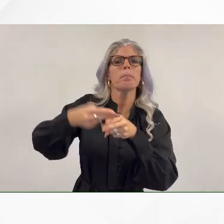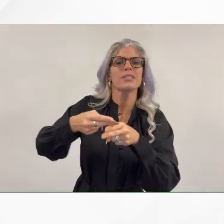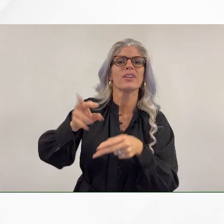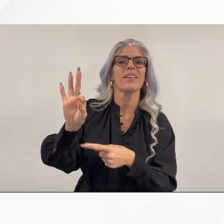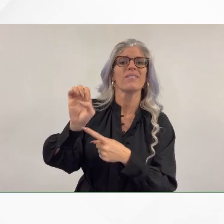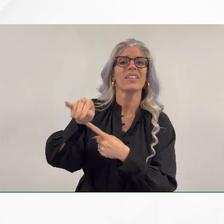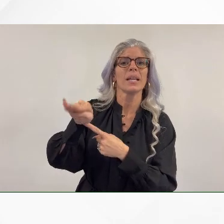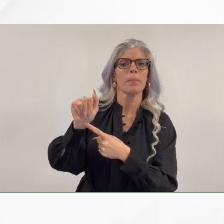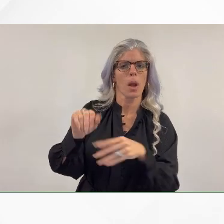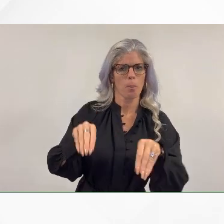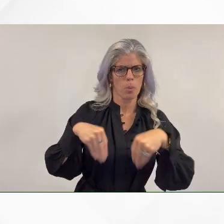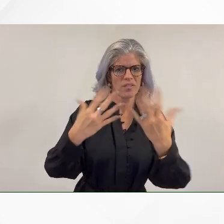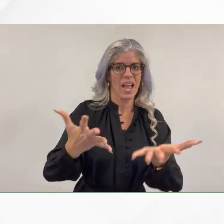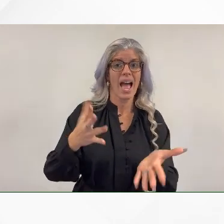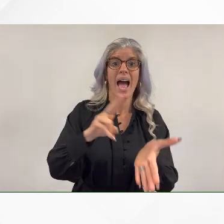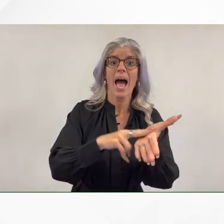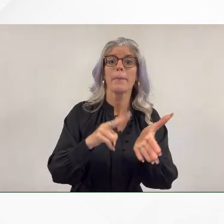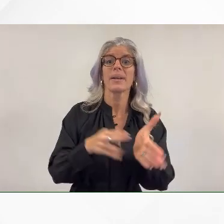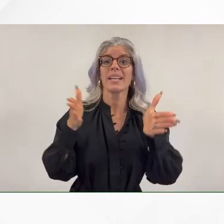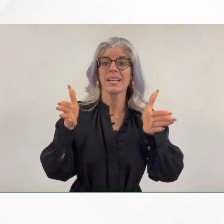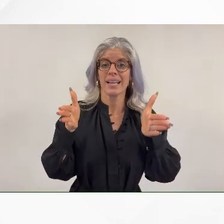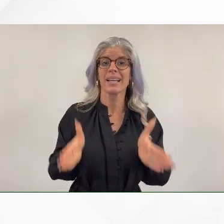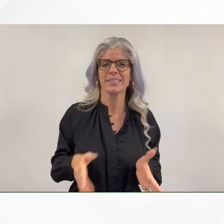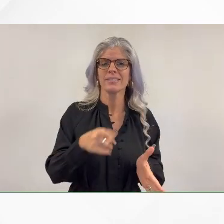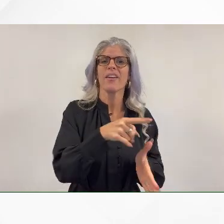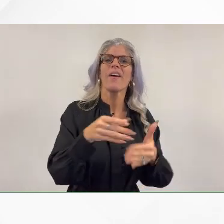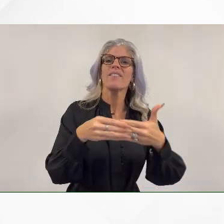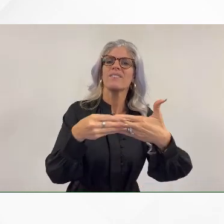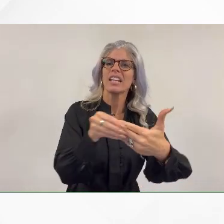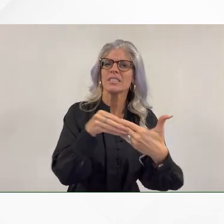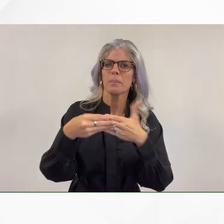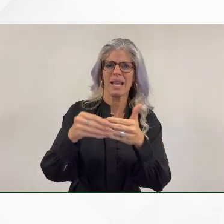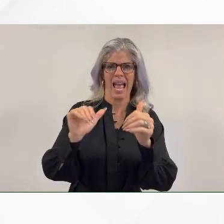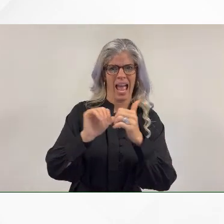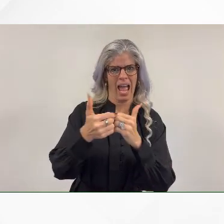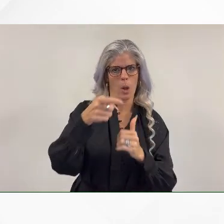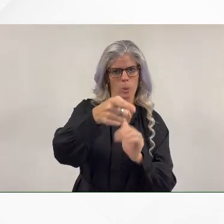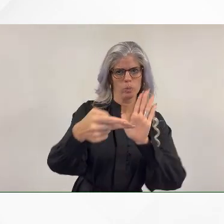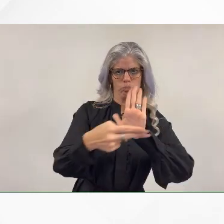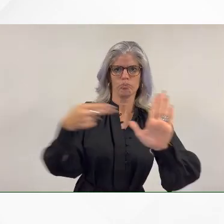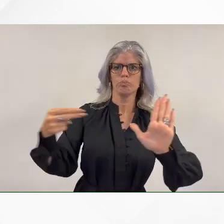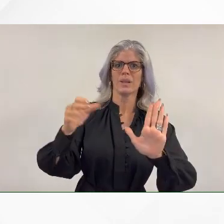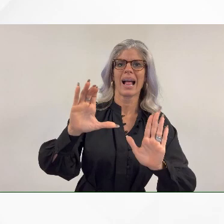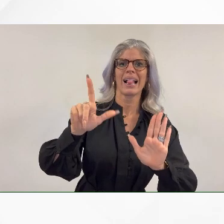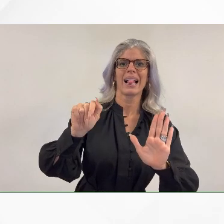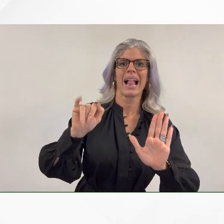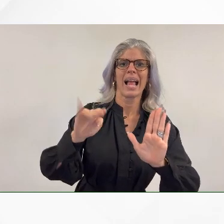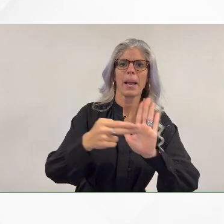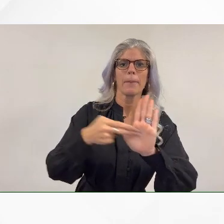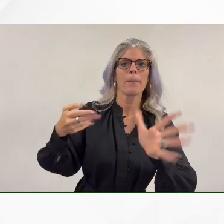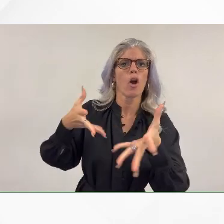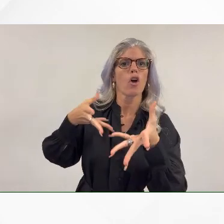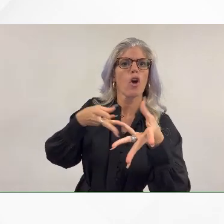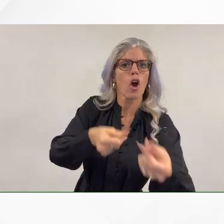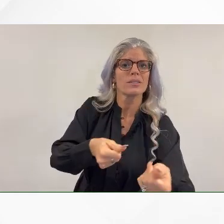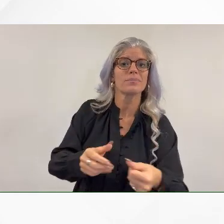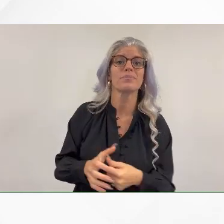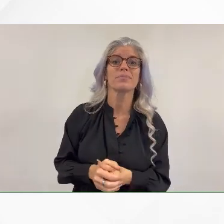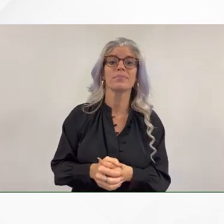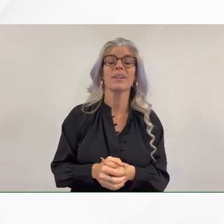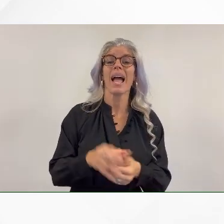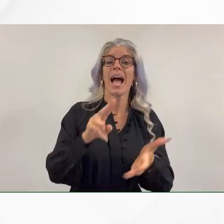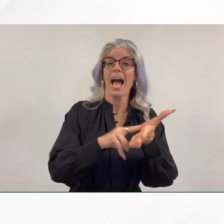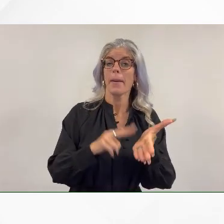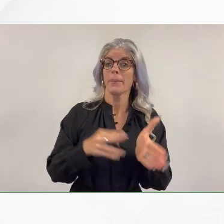under emergency work. But the upside is that Category B is funded at a 100% federal cost share for the first